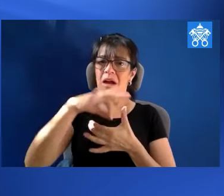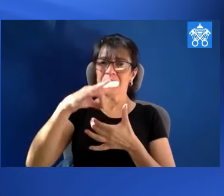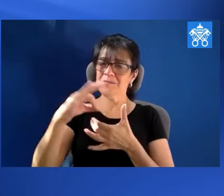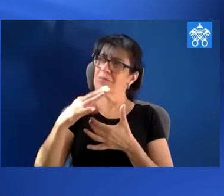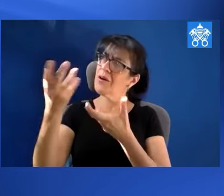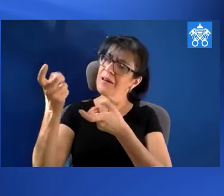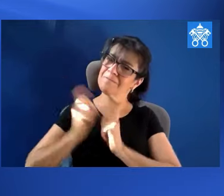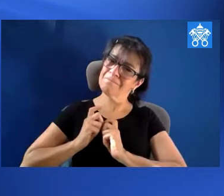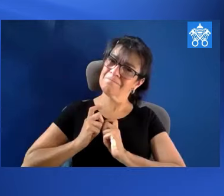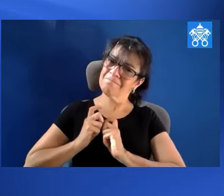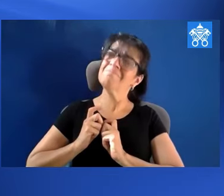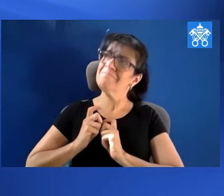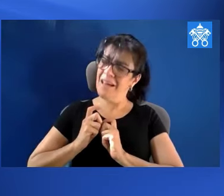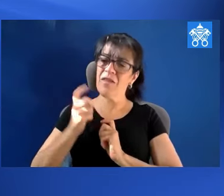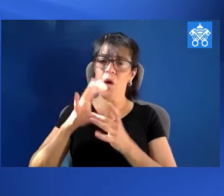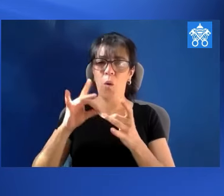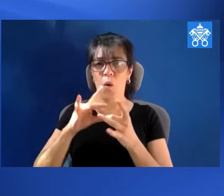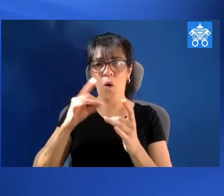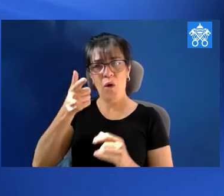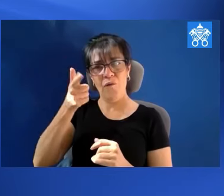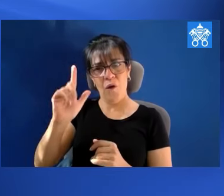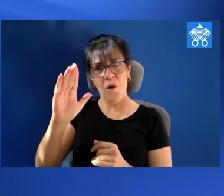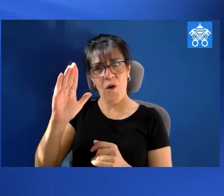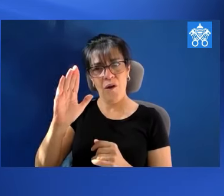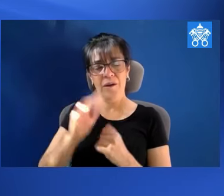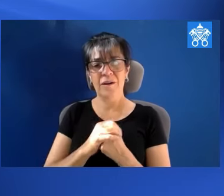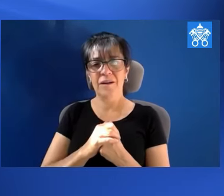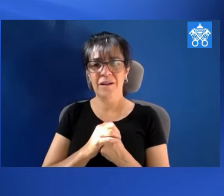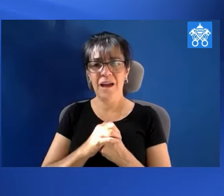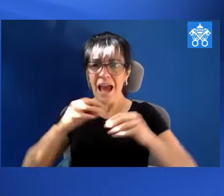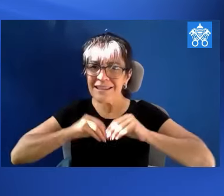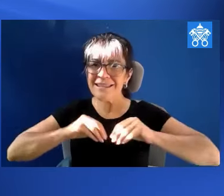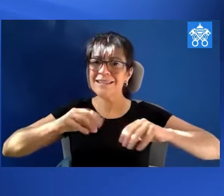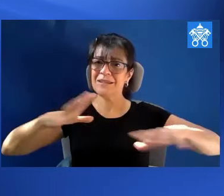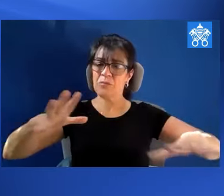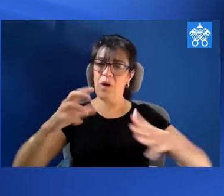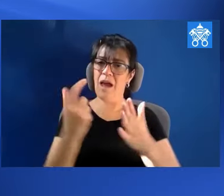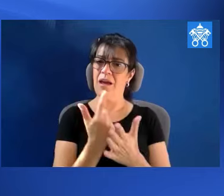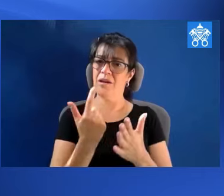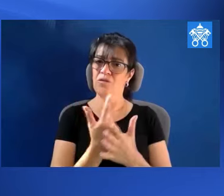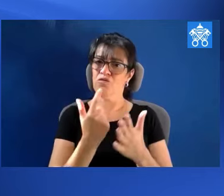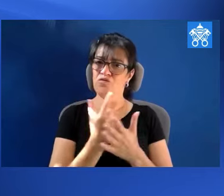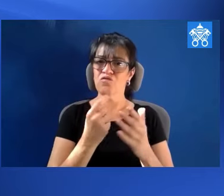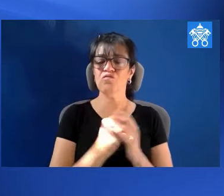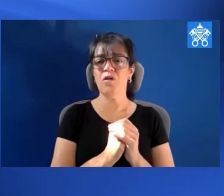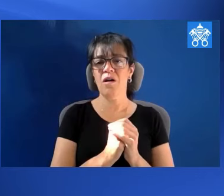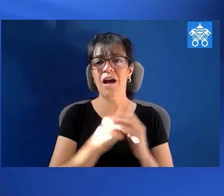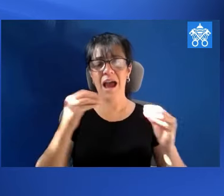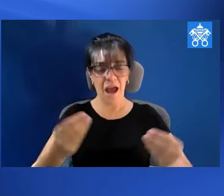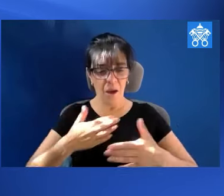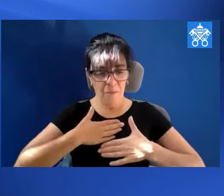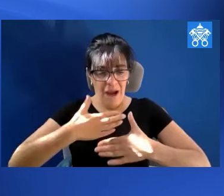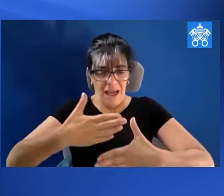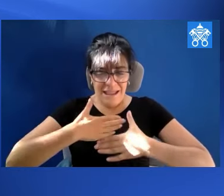Holy Spirit close to us in the Word of God. The Holy Spirit, may the Holy Spirit, who inspired the Scriptures and now breathes from